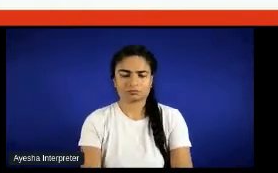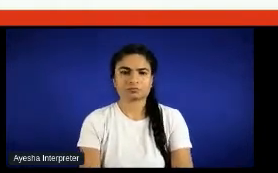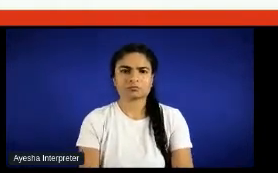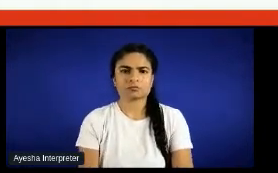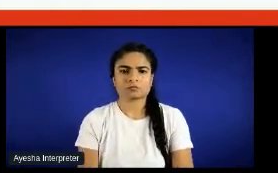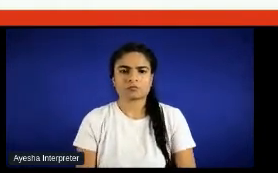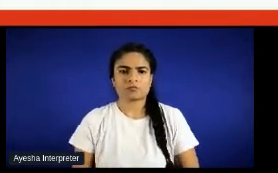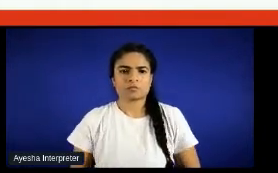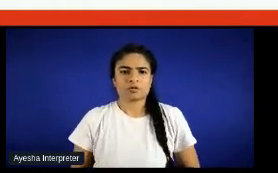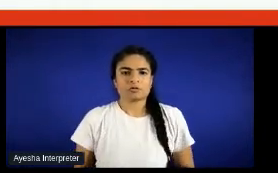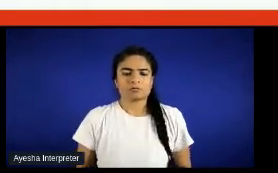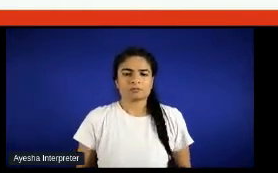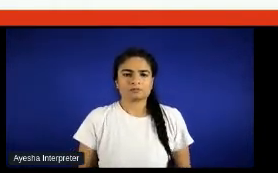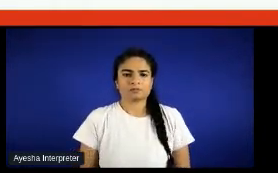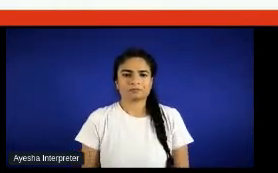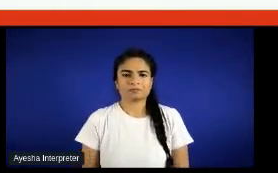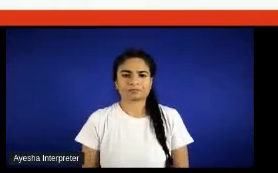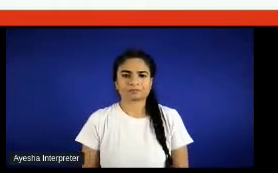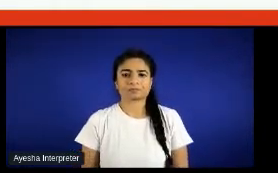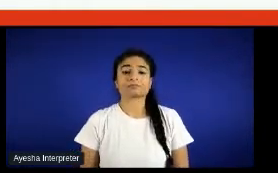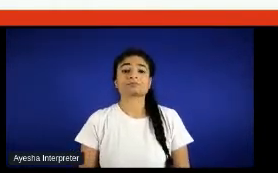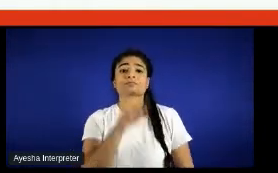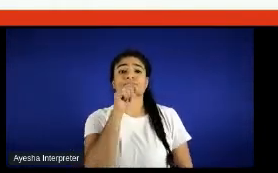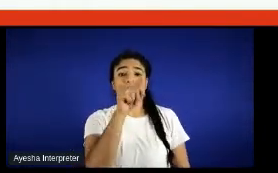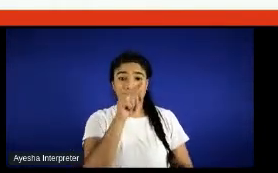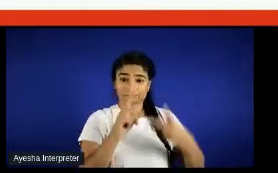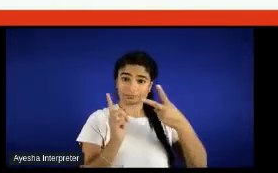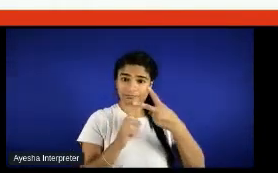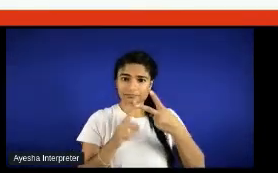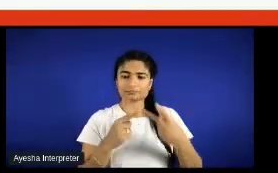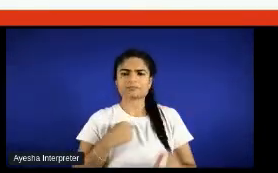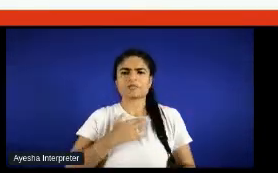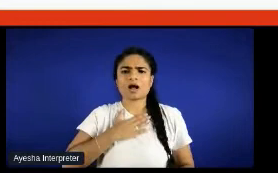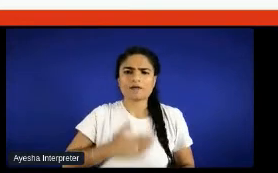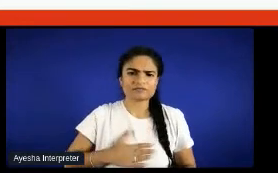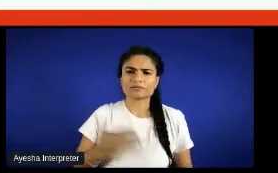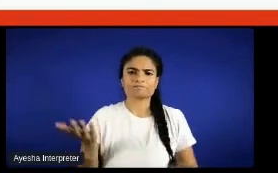The second thing that I want also to present is the using